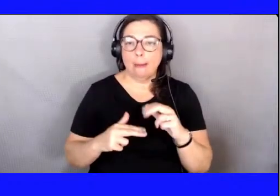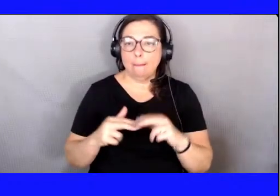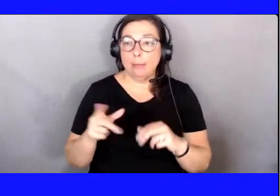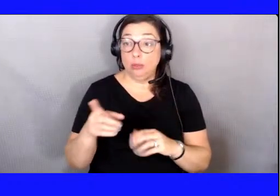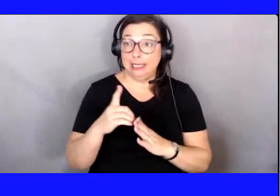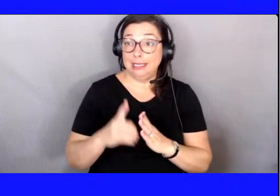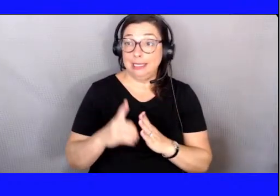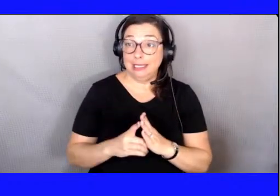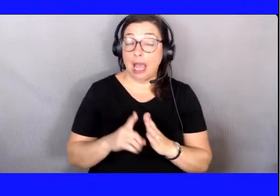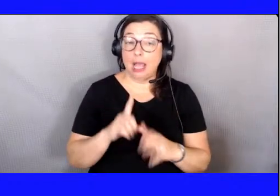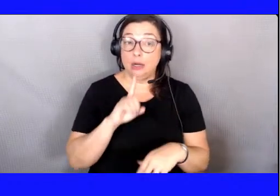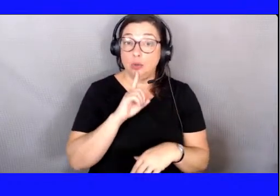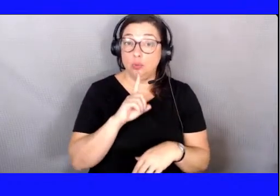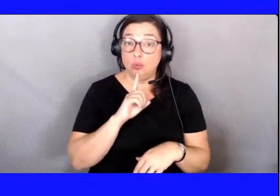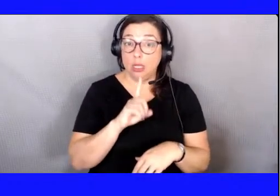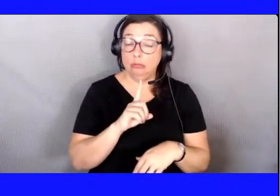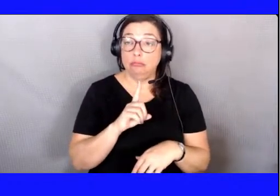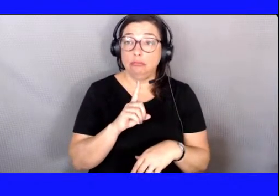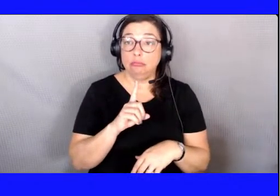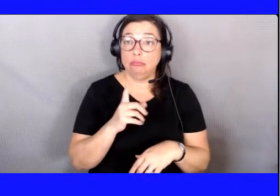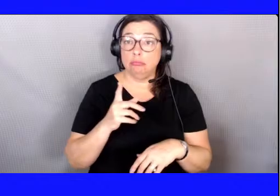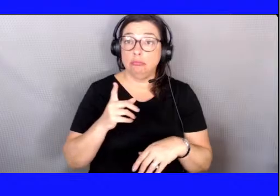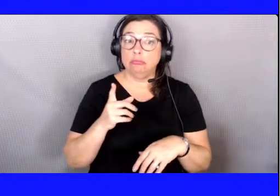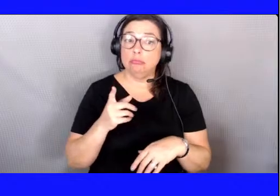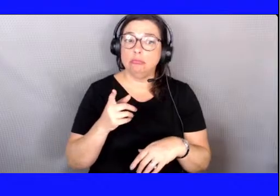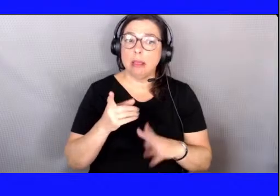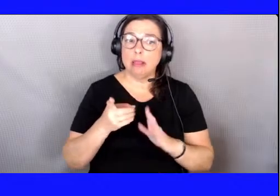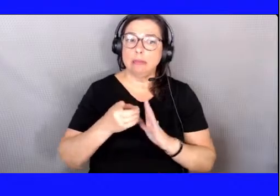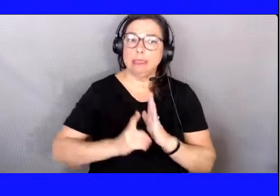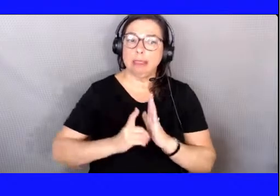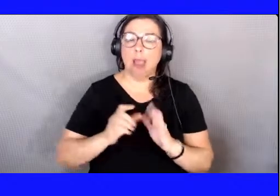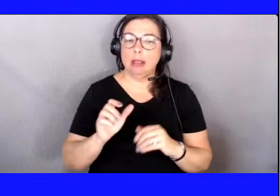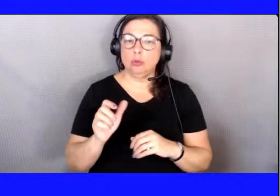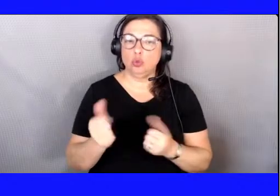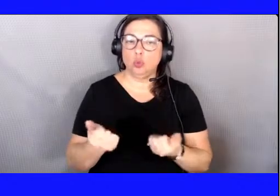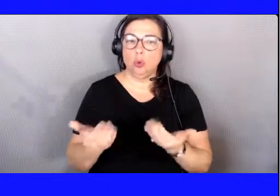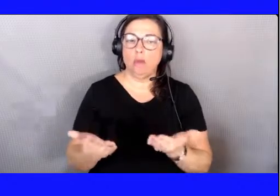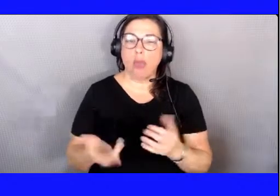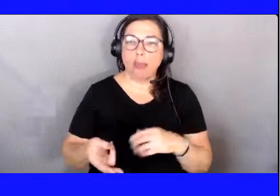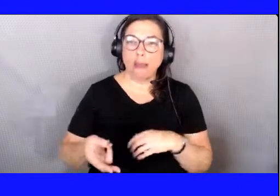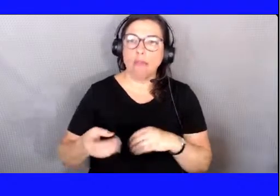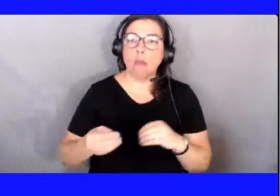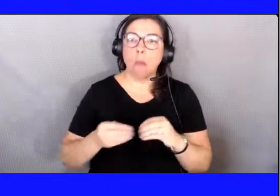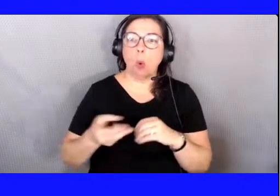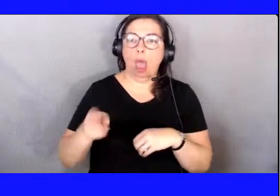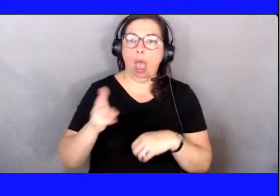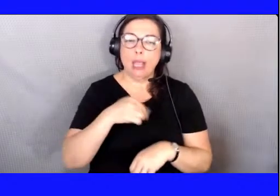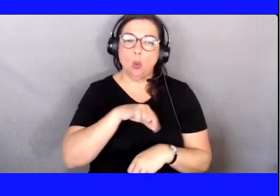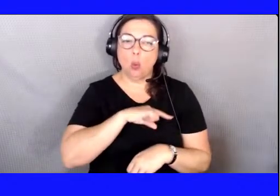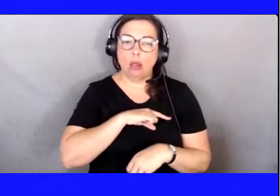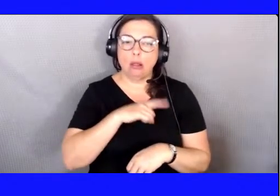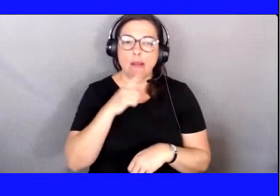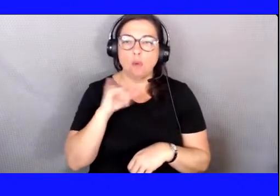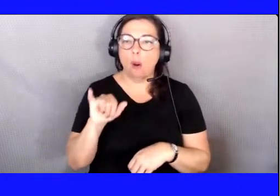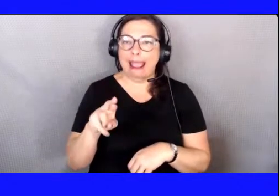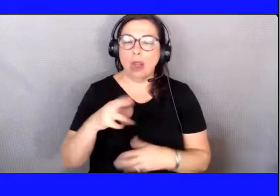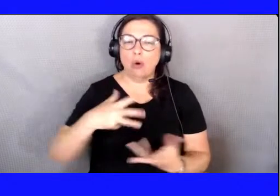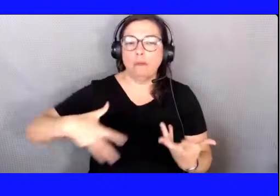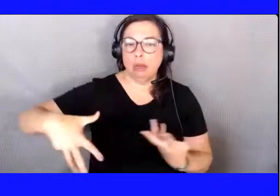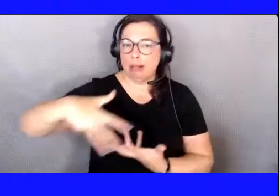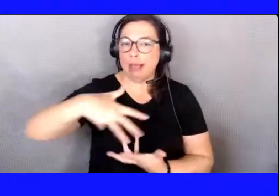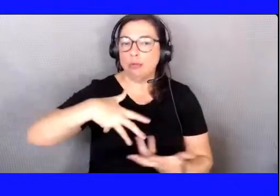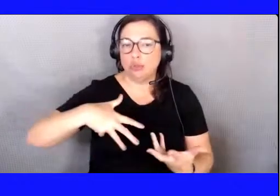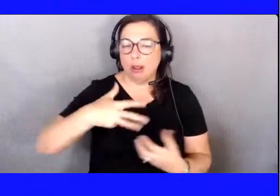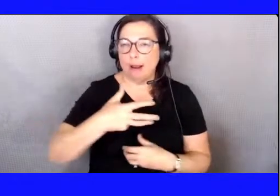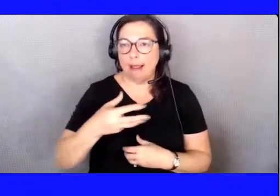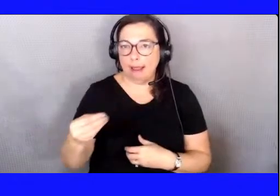be an extremely tight envelope so that to provide higher quality of air ventilation and